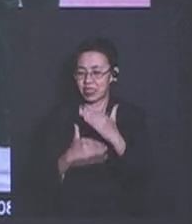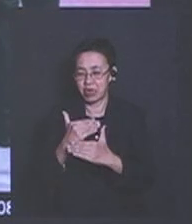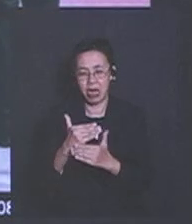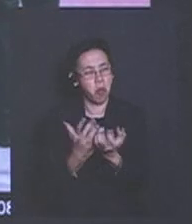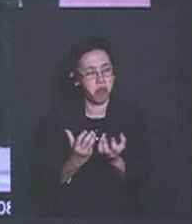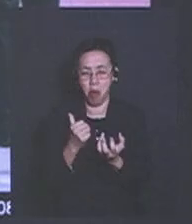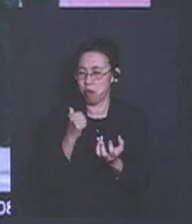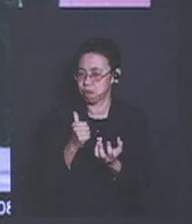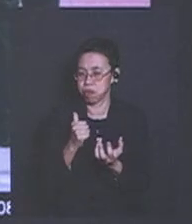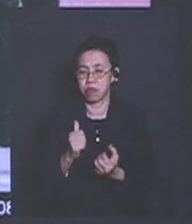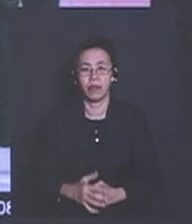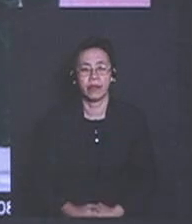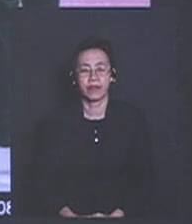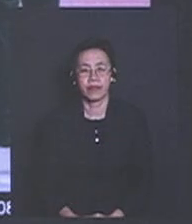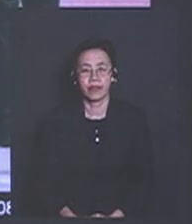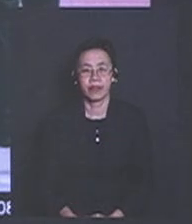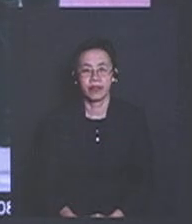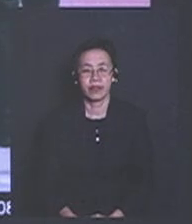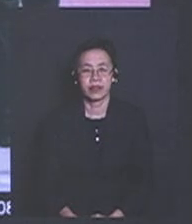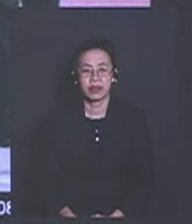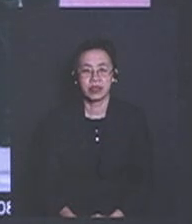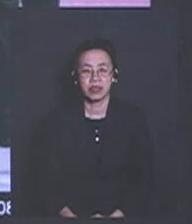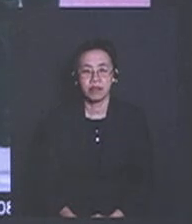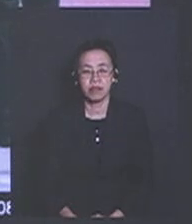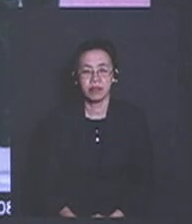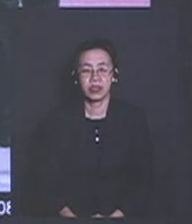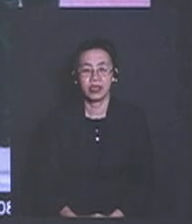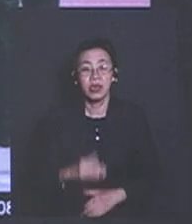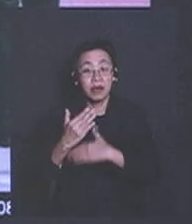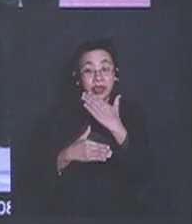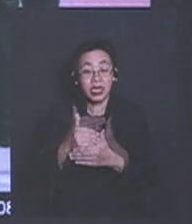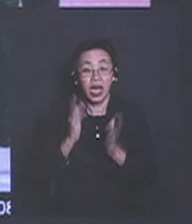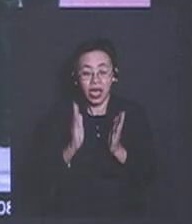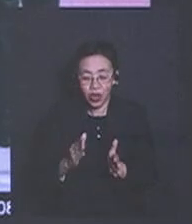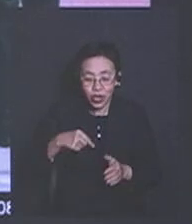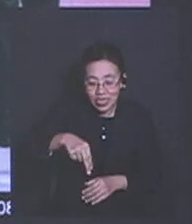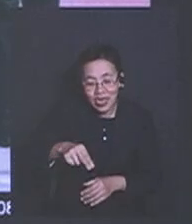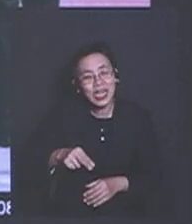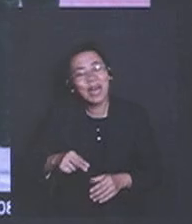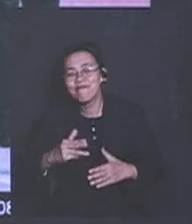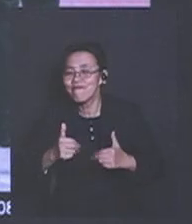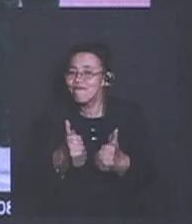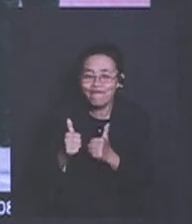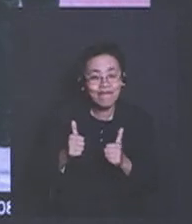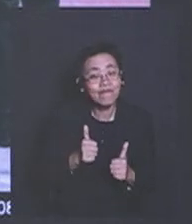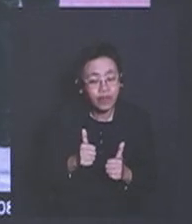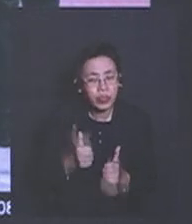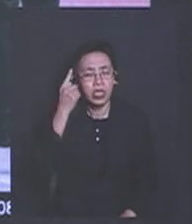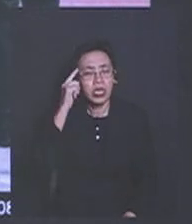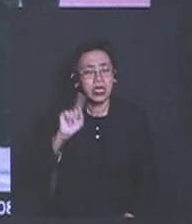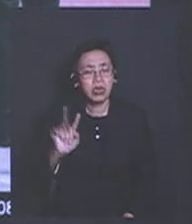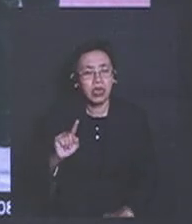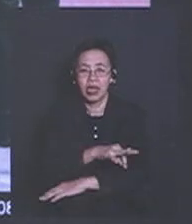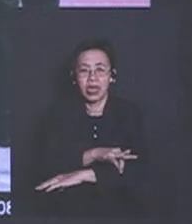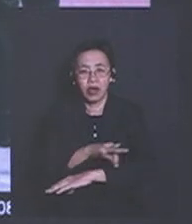And not only the high quality walkable, but you need to ensure that it's universal design to ensure everyone can walk. And we